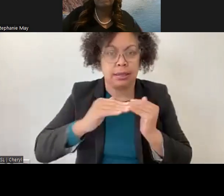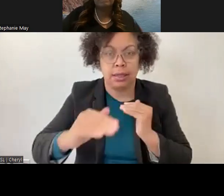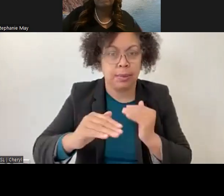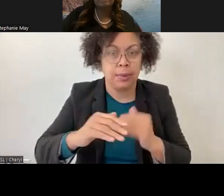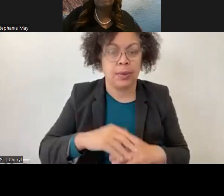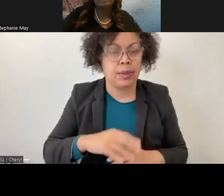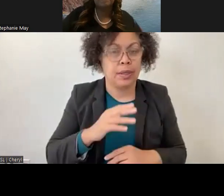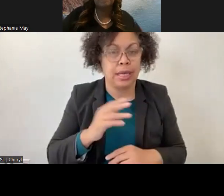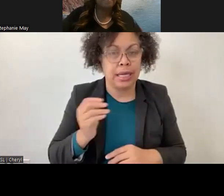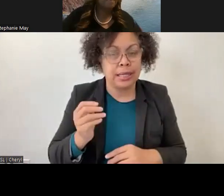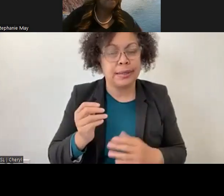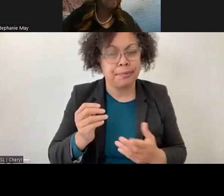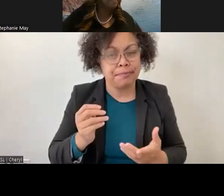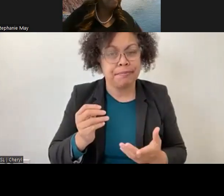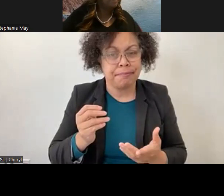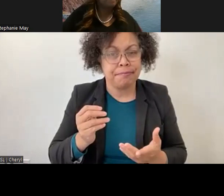very,